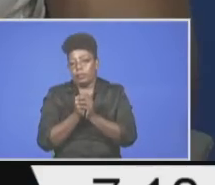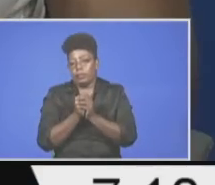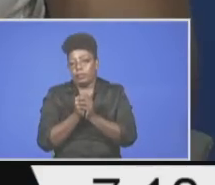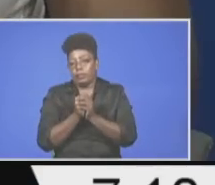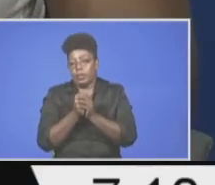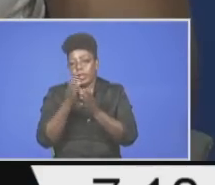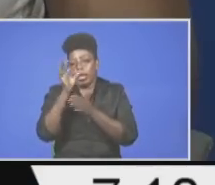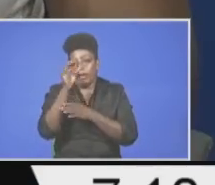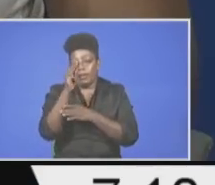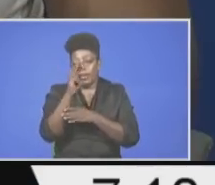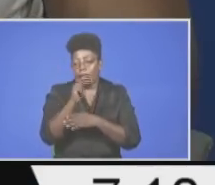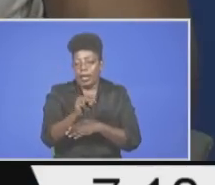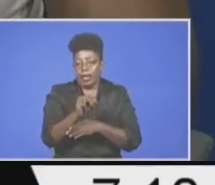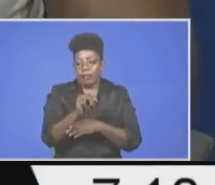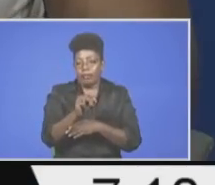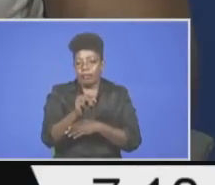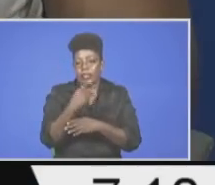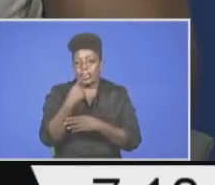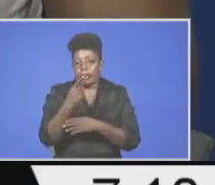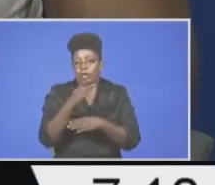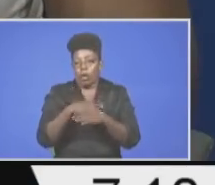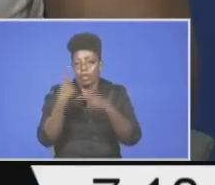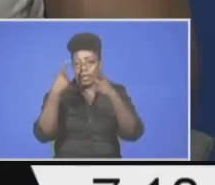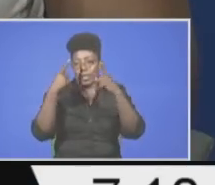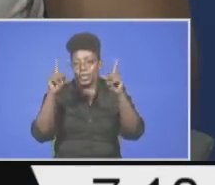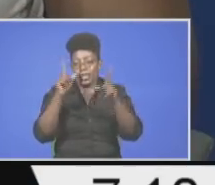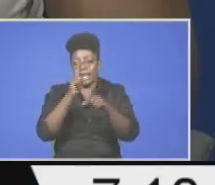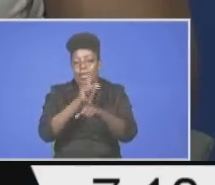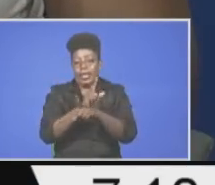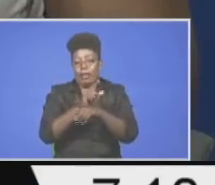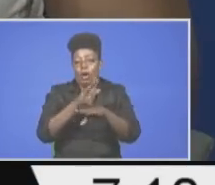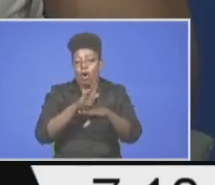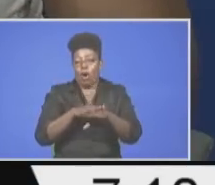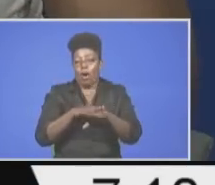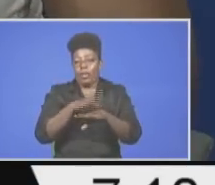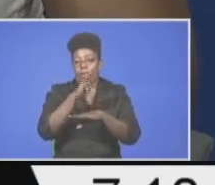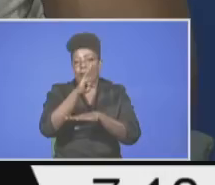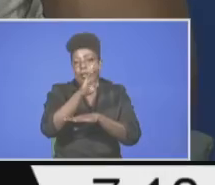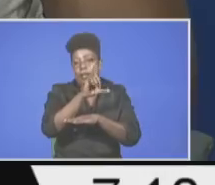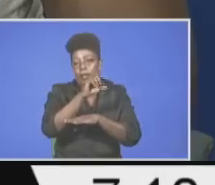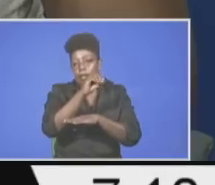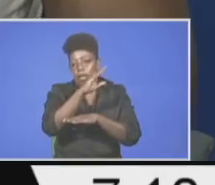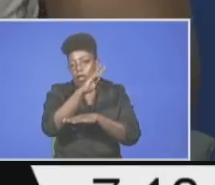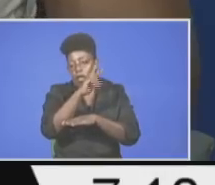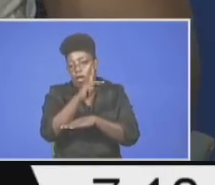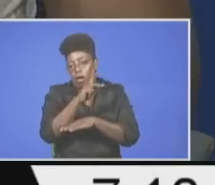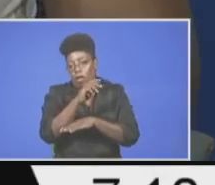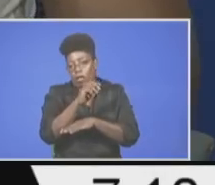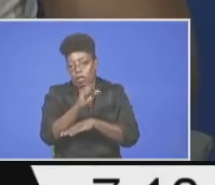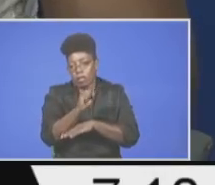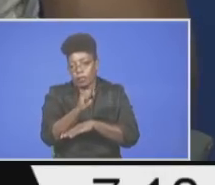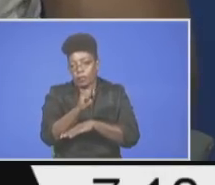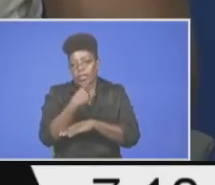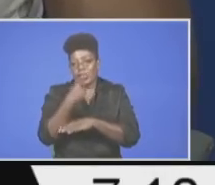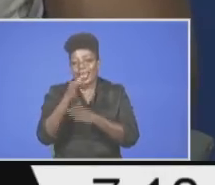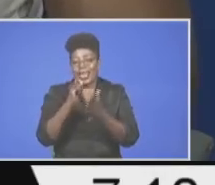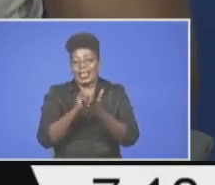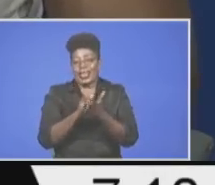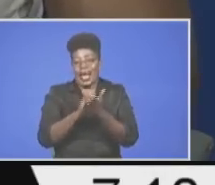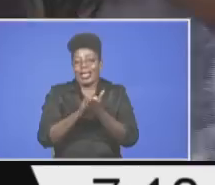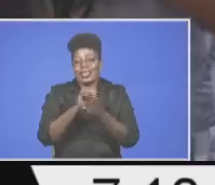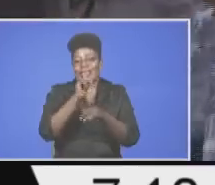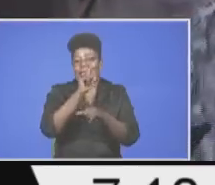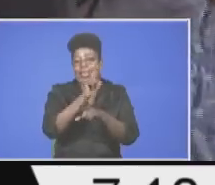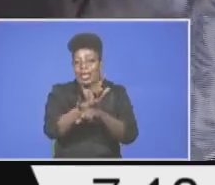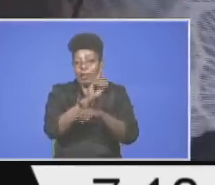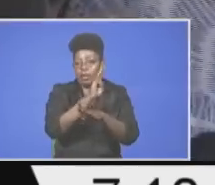The Free National Movement has issued a statement on the success of Labor on the Blocks this weekend. Chairman Carl Culmer says the Labor on the